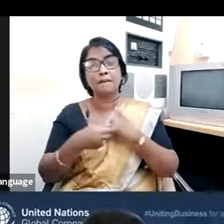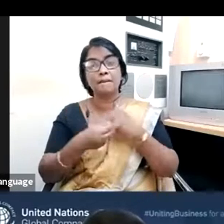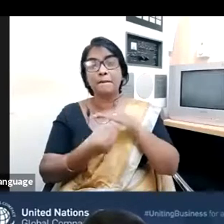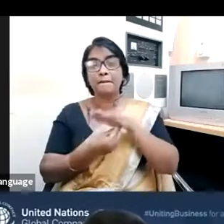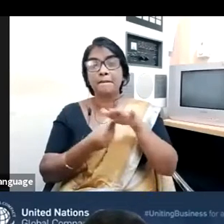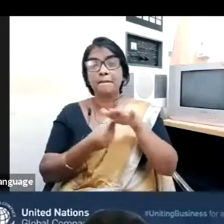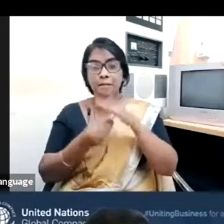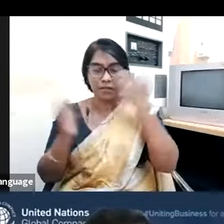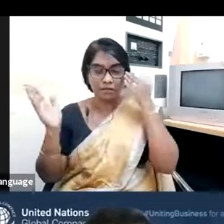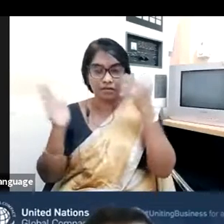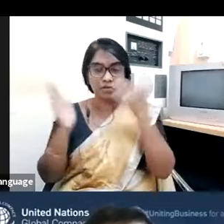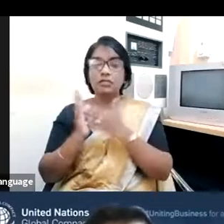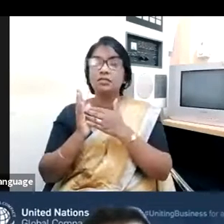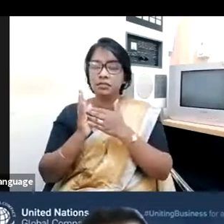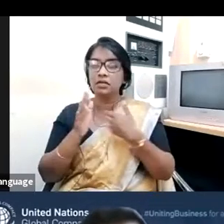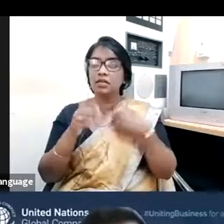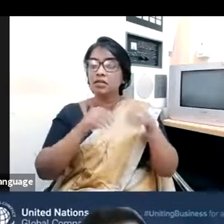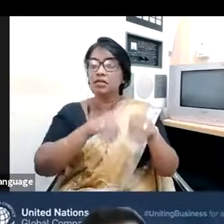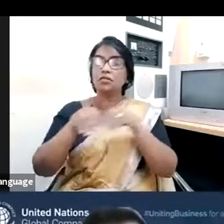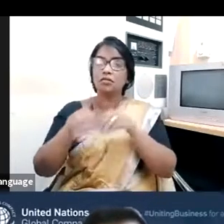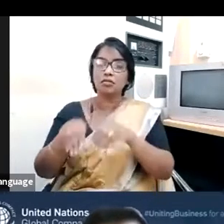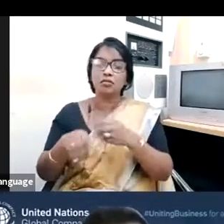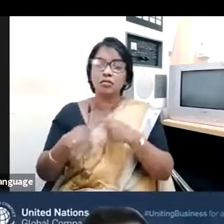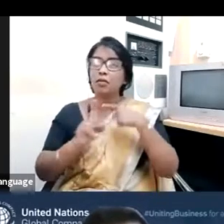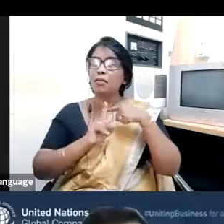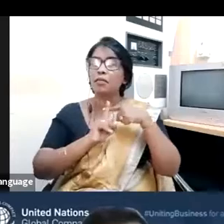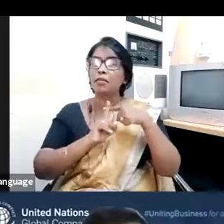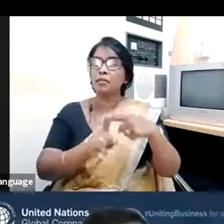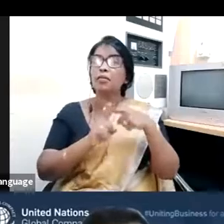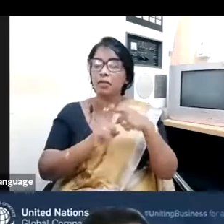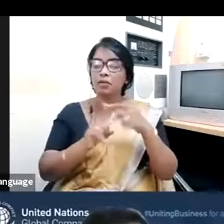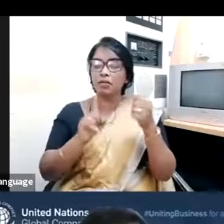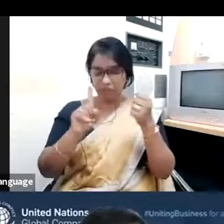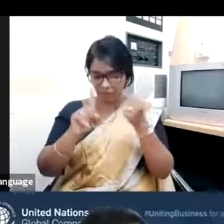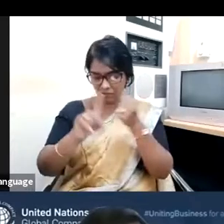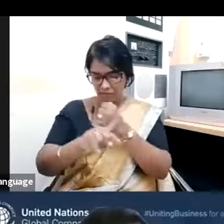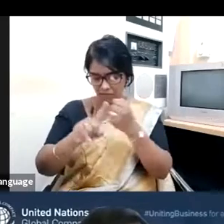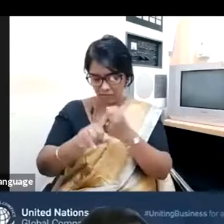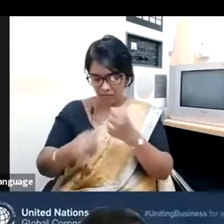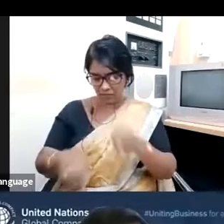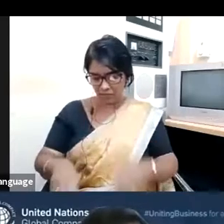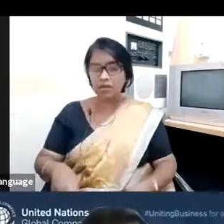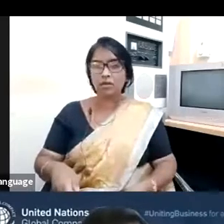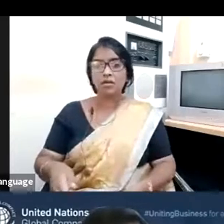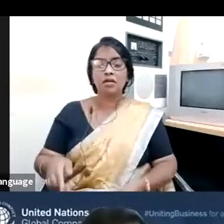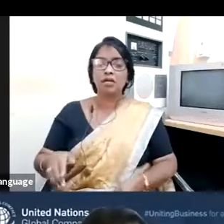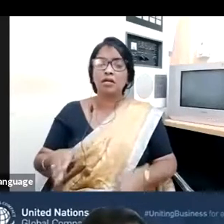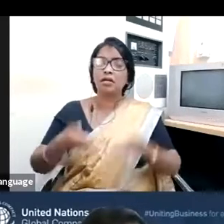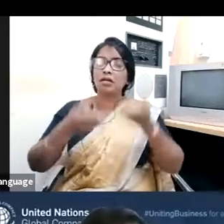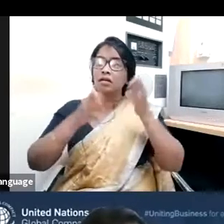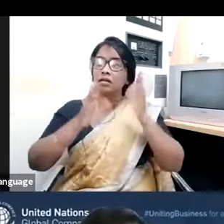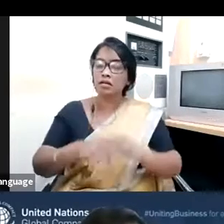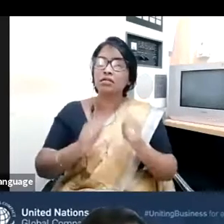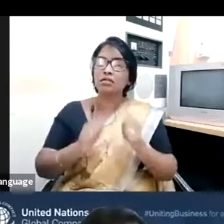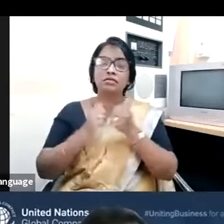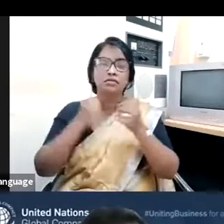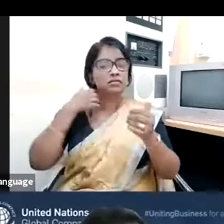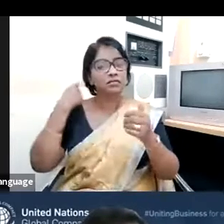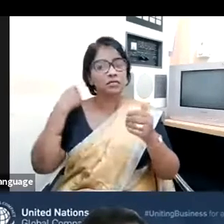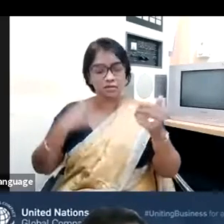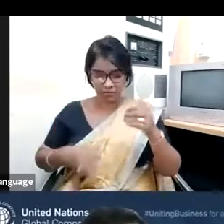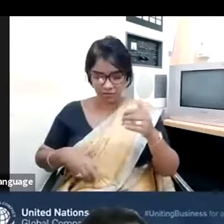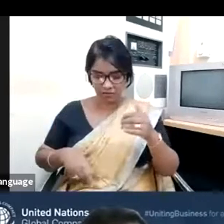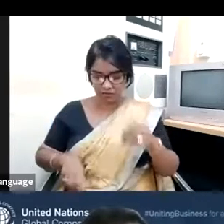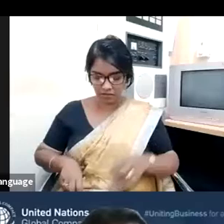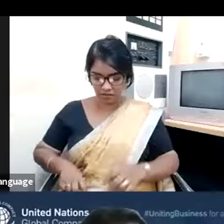down the line, everybody benefits, everybody gains. It's a win-win. And the benefit we get from tax, I'll be very brutally honest, I think over the